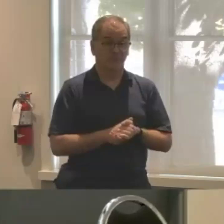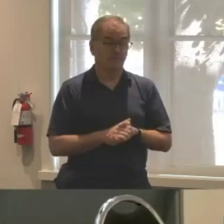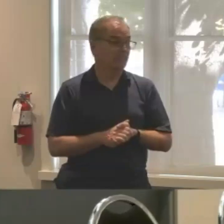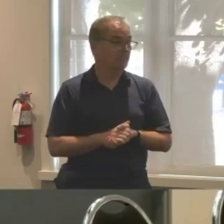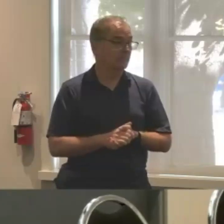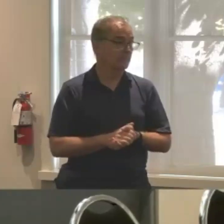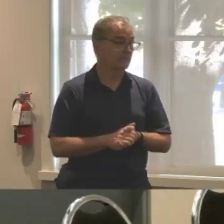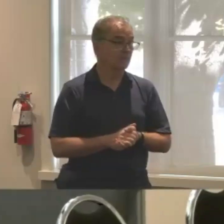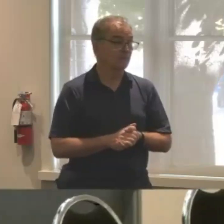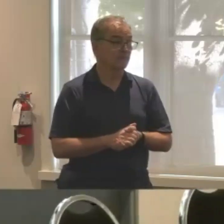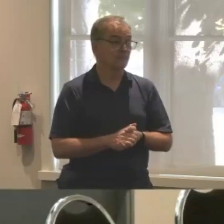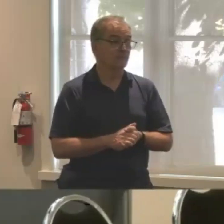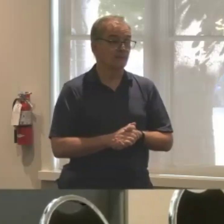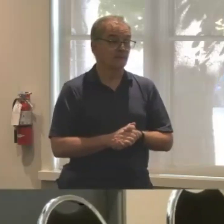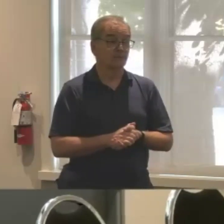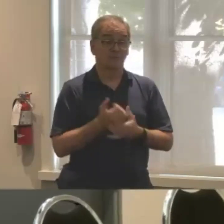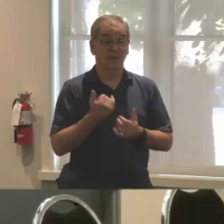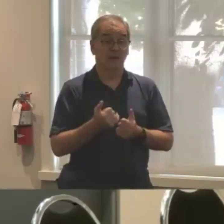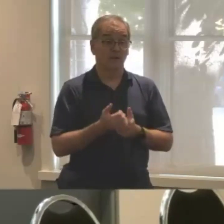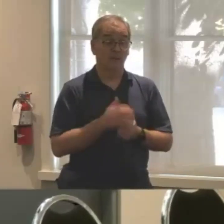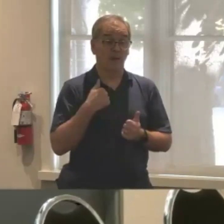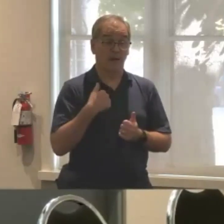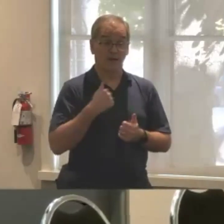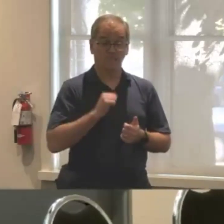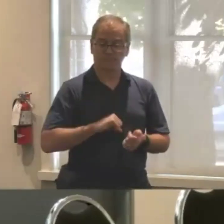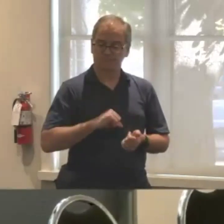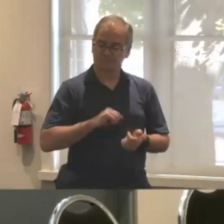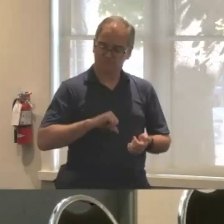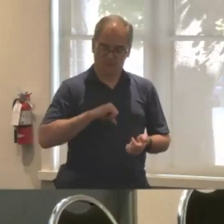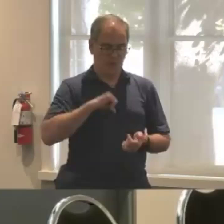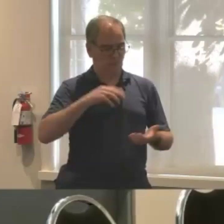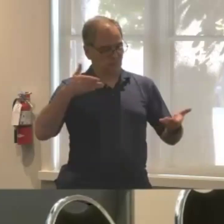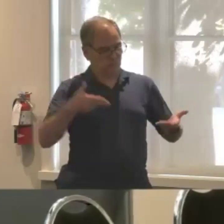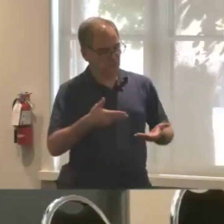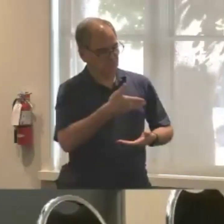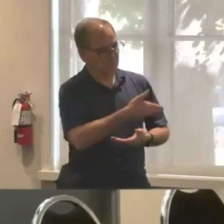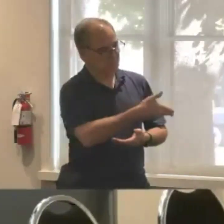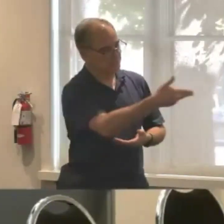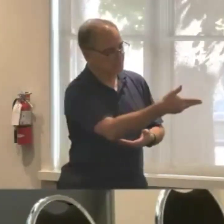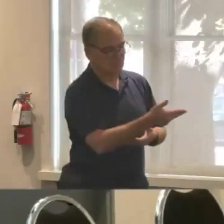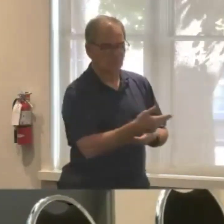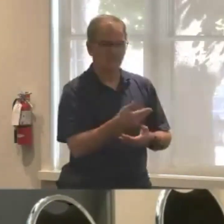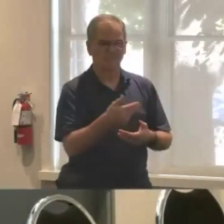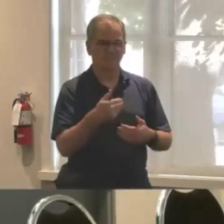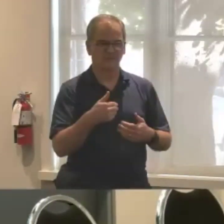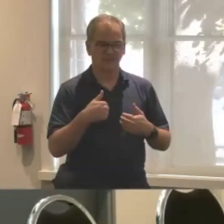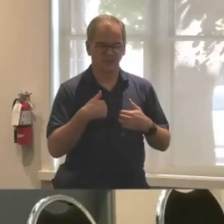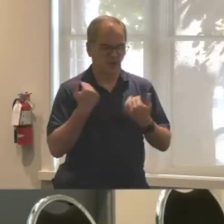to introduce you our guest speakers, young, enthusiastic,